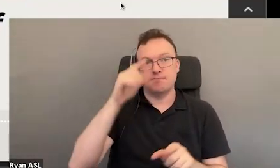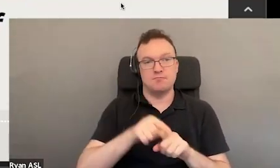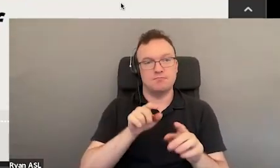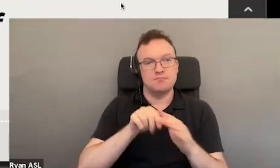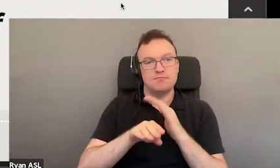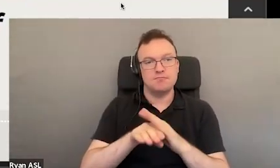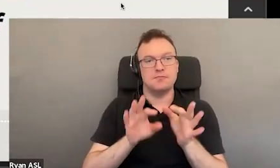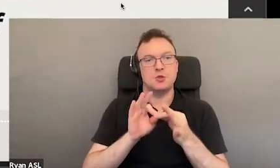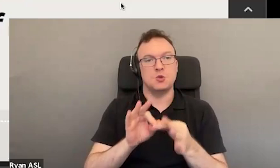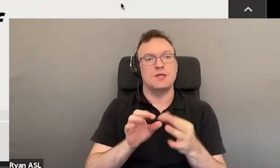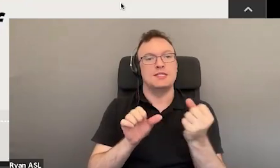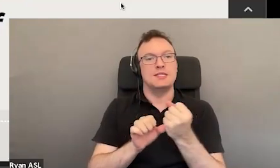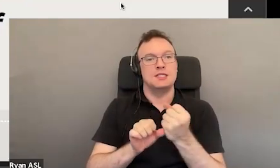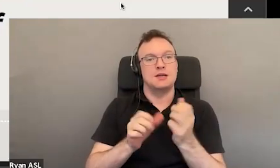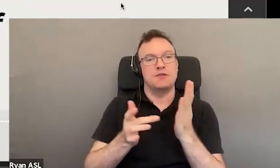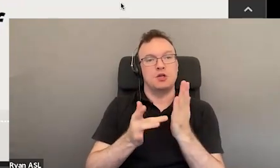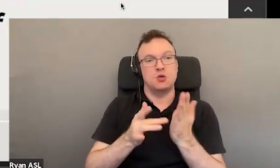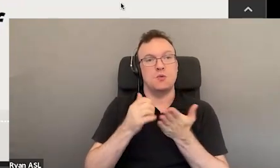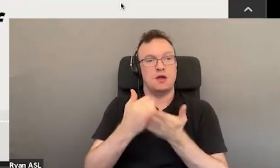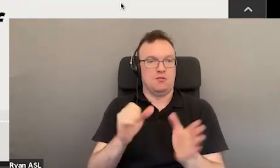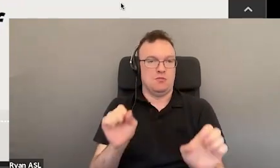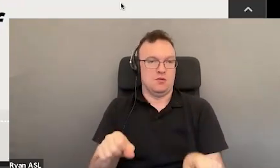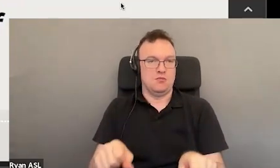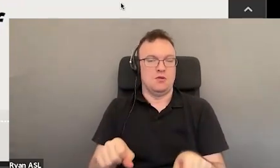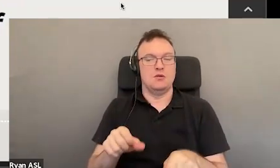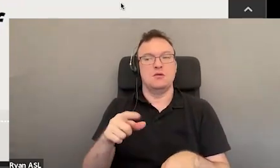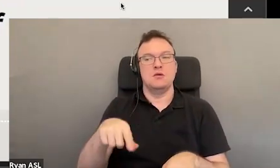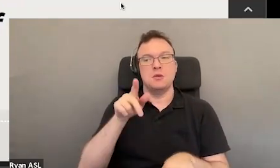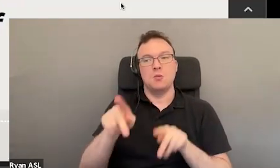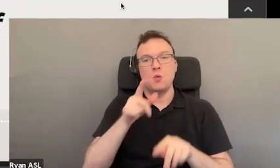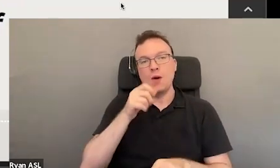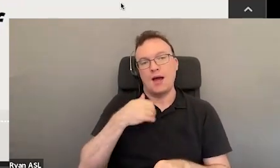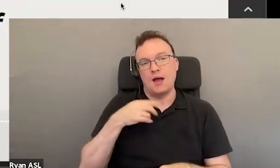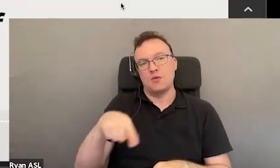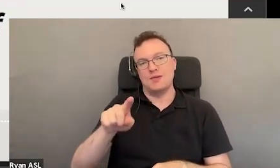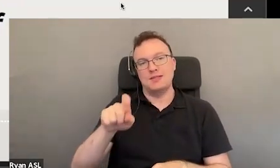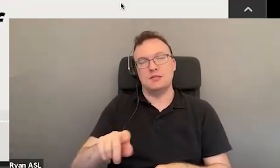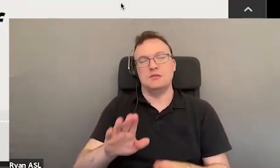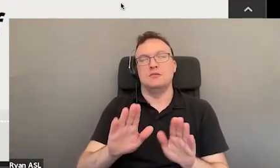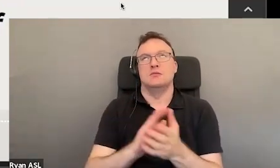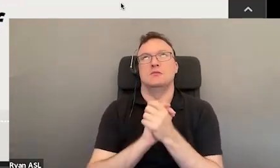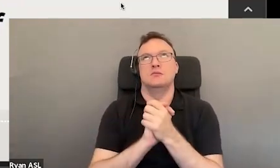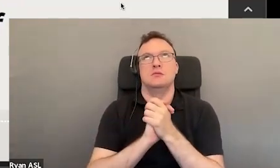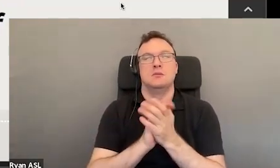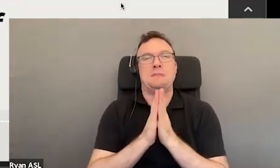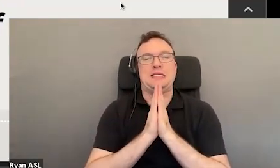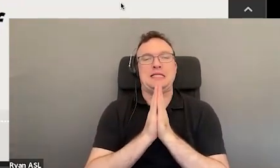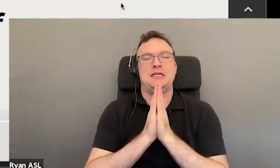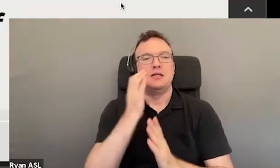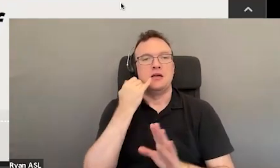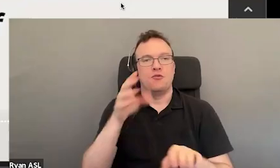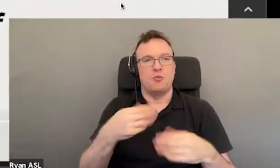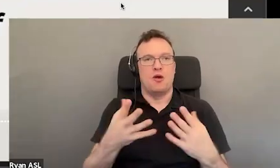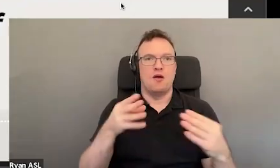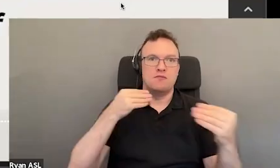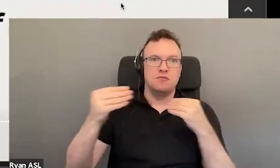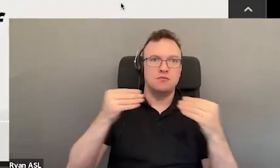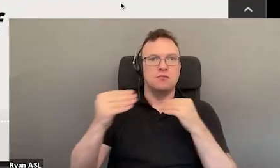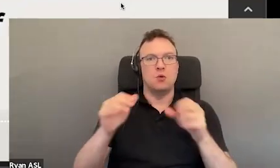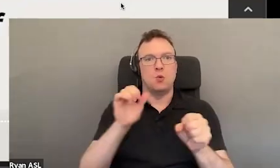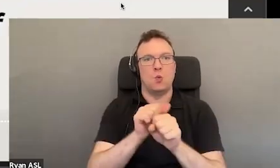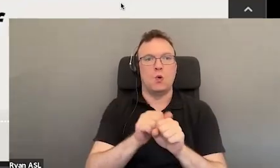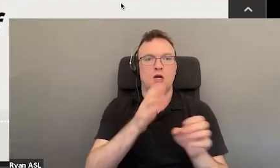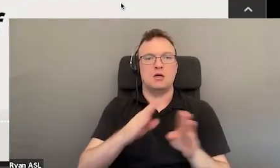to assistive technologies that may help people who have those needs. For goodness sake, if we can continue to offer flexible work